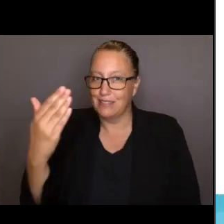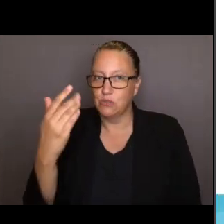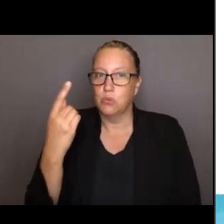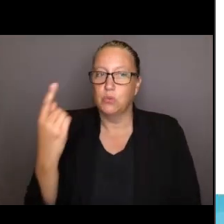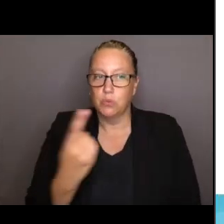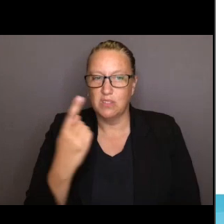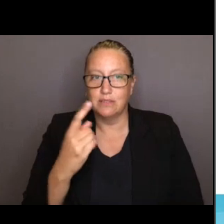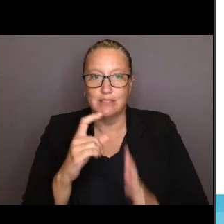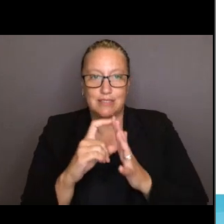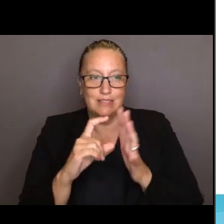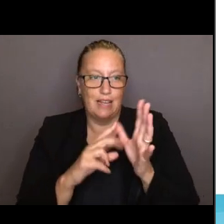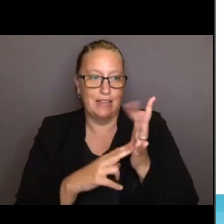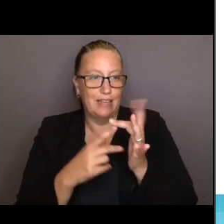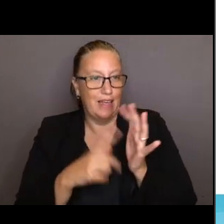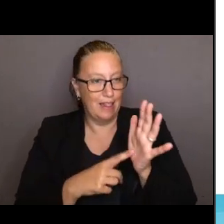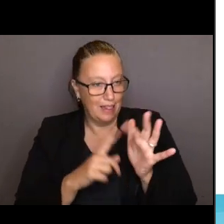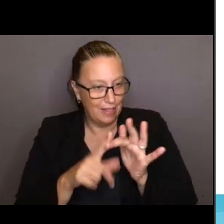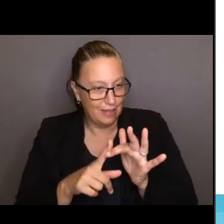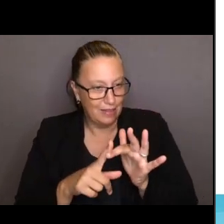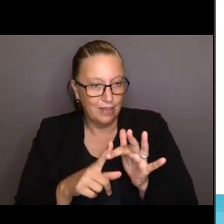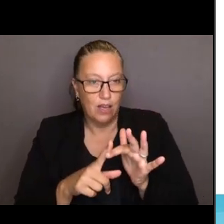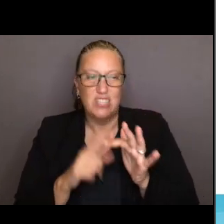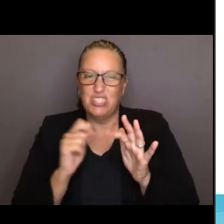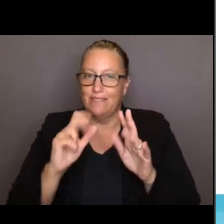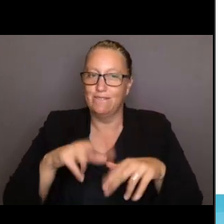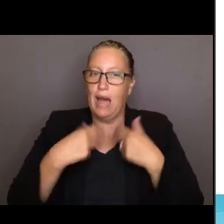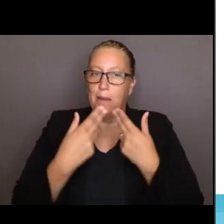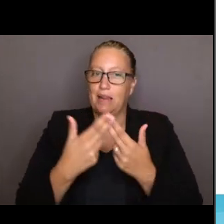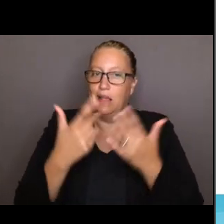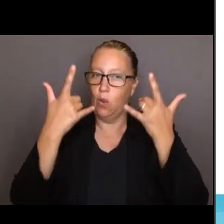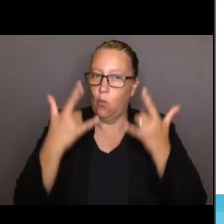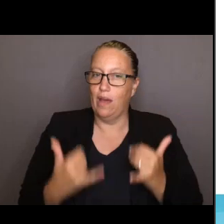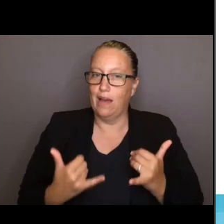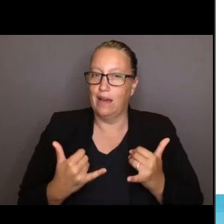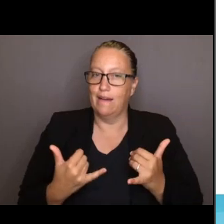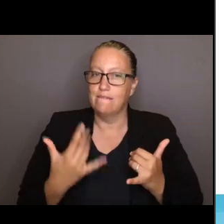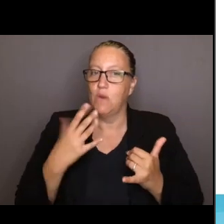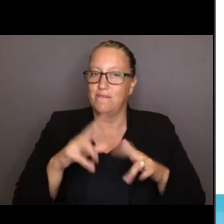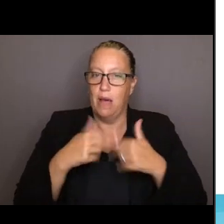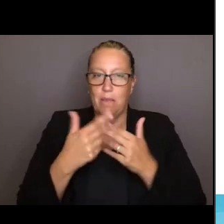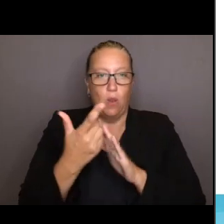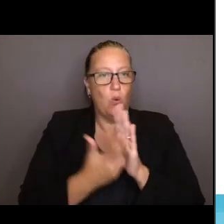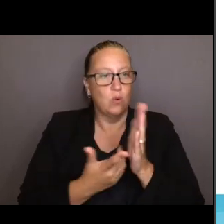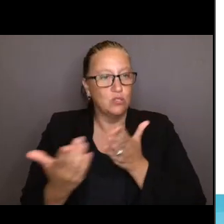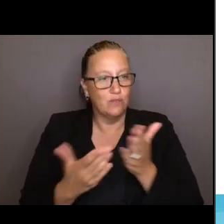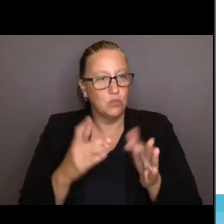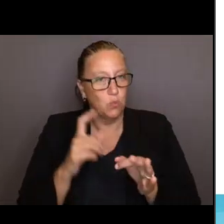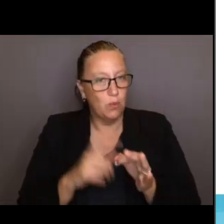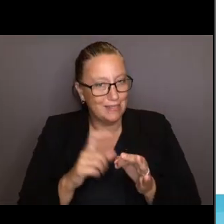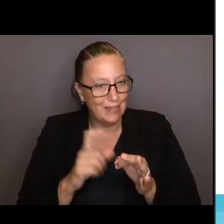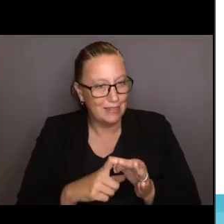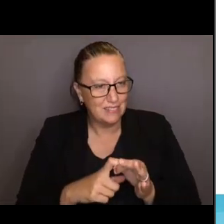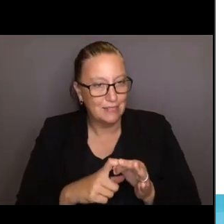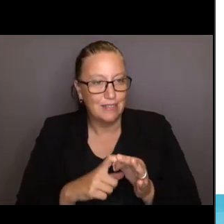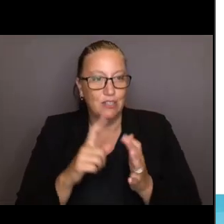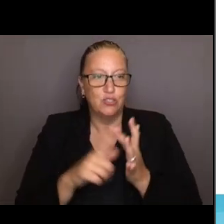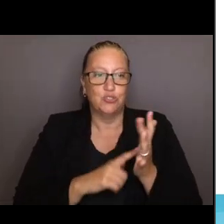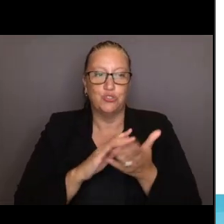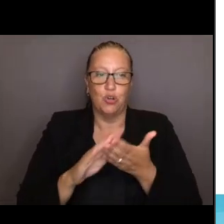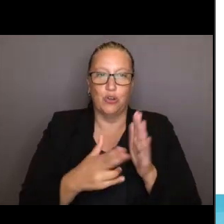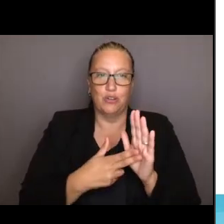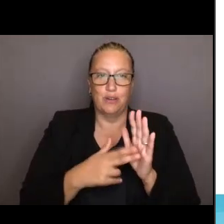Danielle McKibben, family lawyer from the Family Law Services team here at Legal Aid Queensland. We also have John Blaney, who's jumped